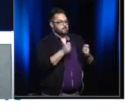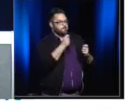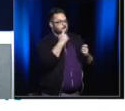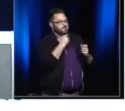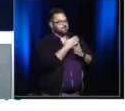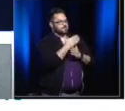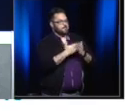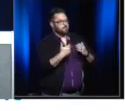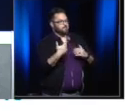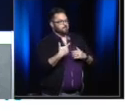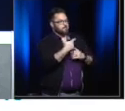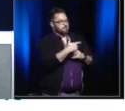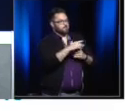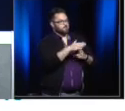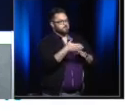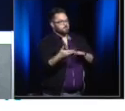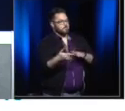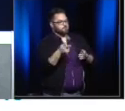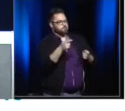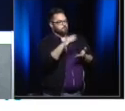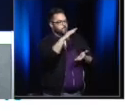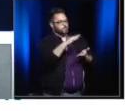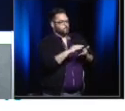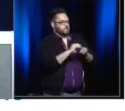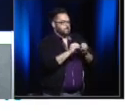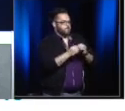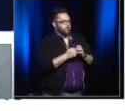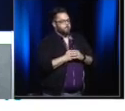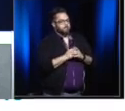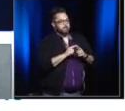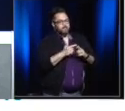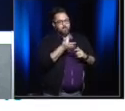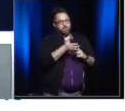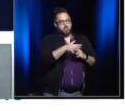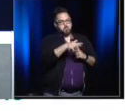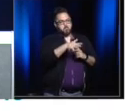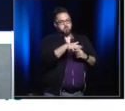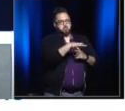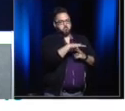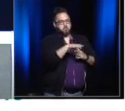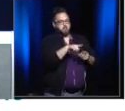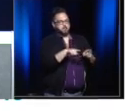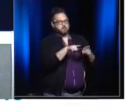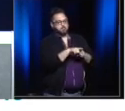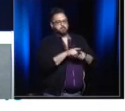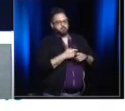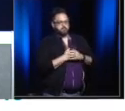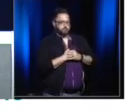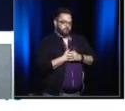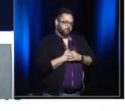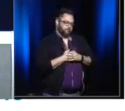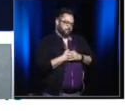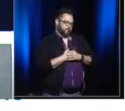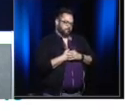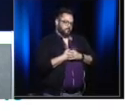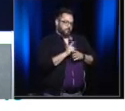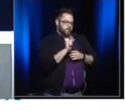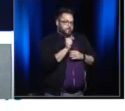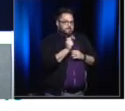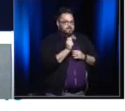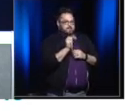which reduces the estimate slightly. But they are all there or thereabouts within each other. In